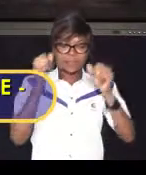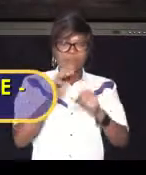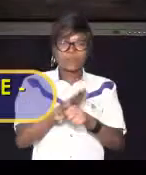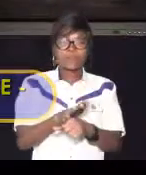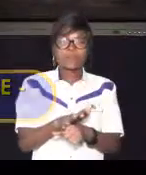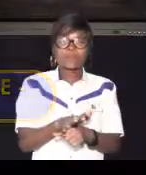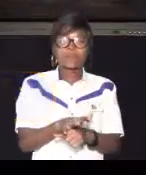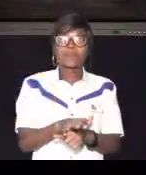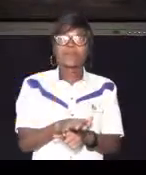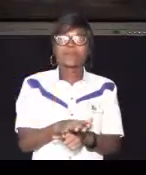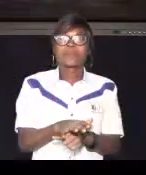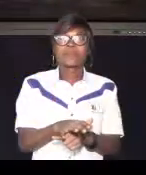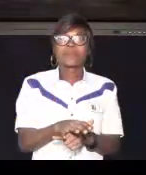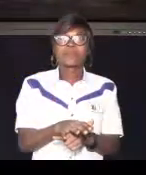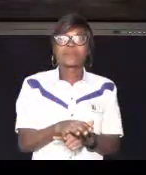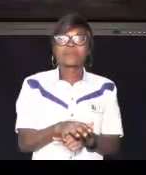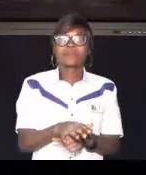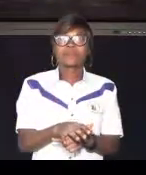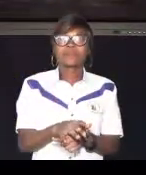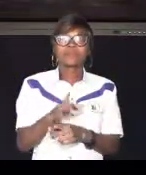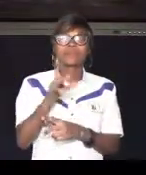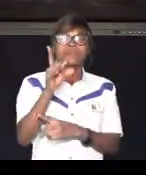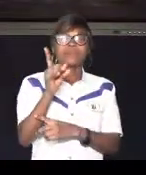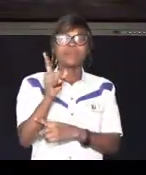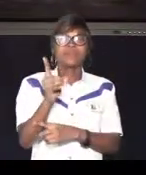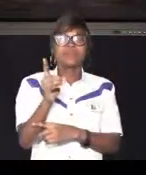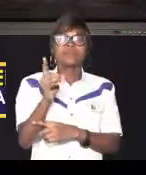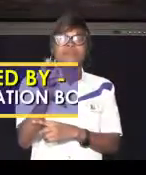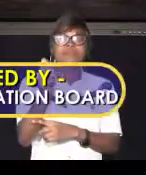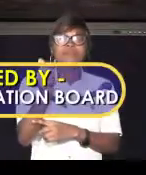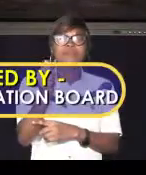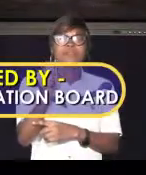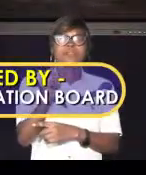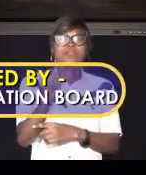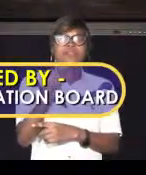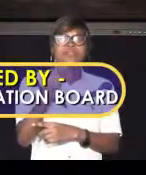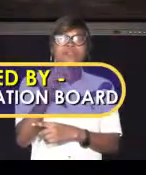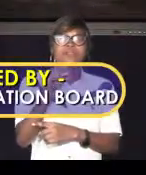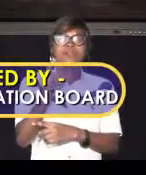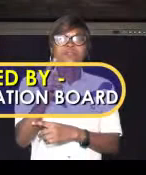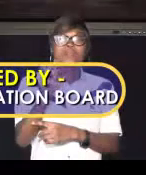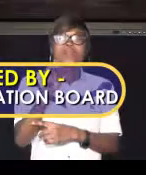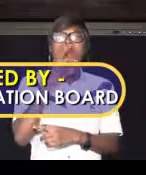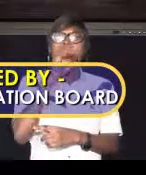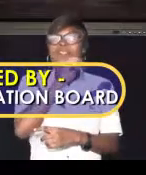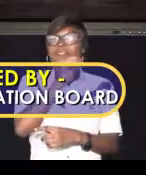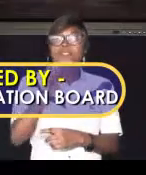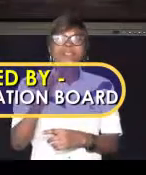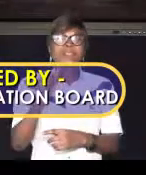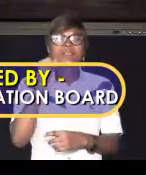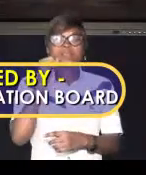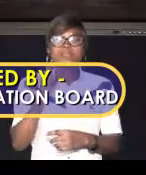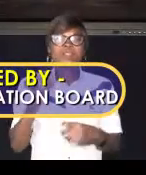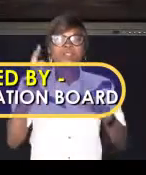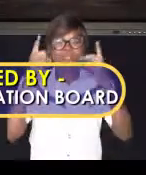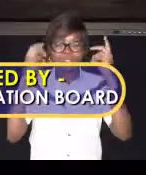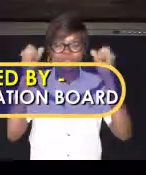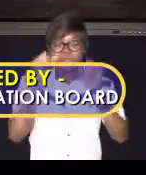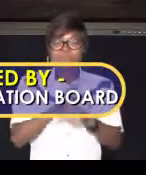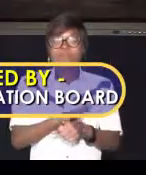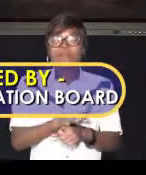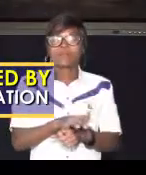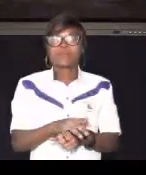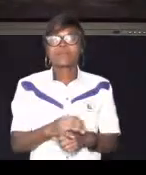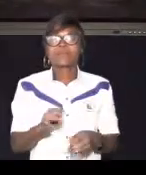Successful. Successful. Dangote is a successful businessman. My father